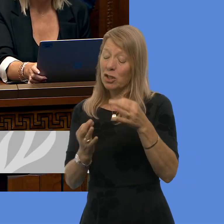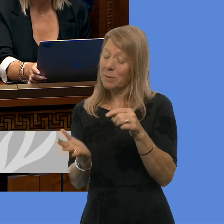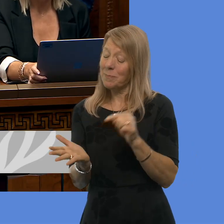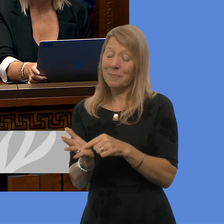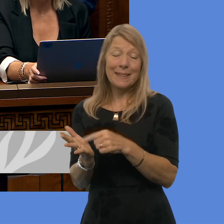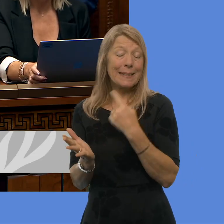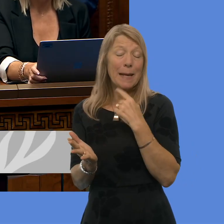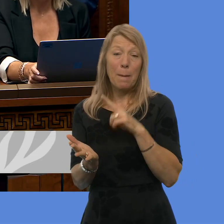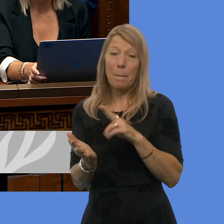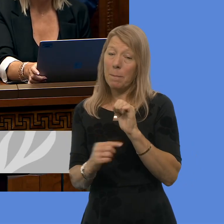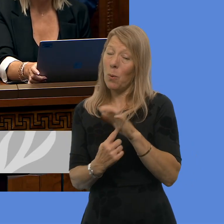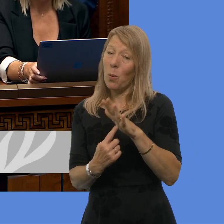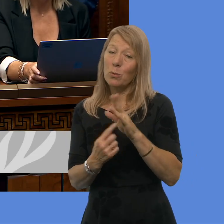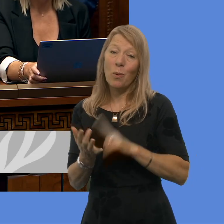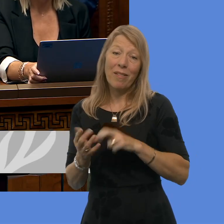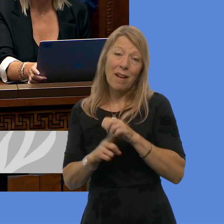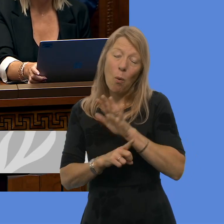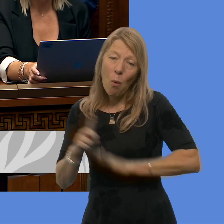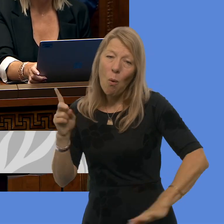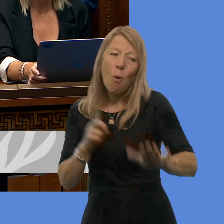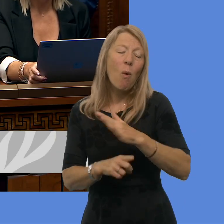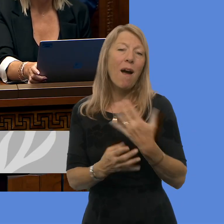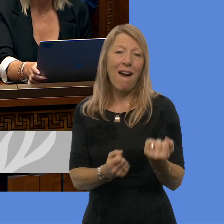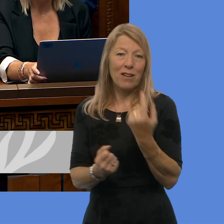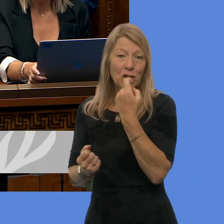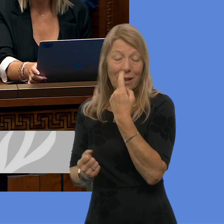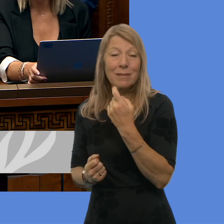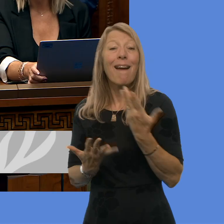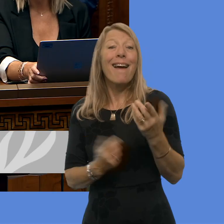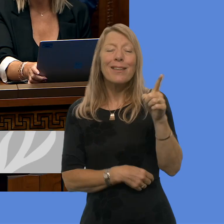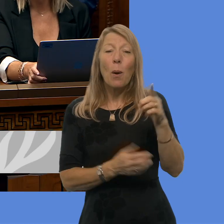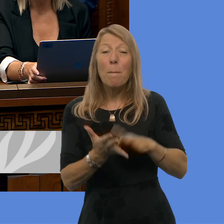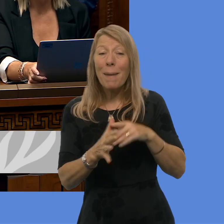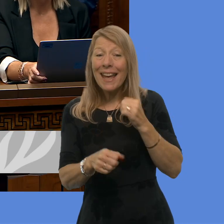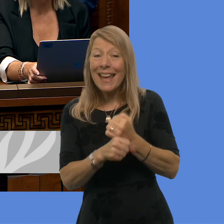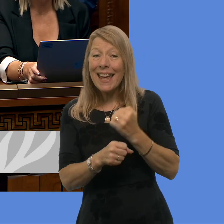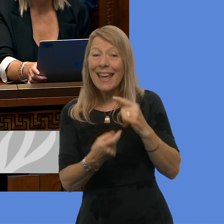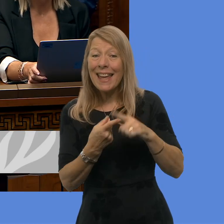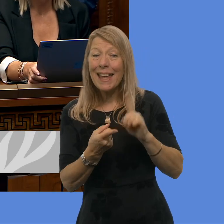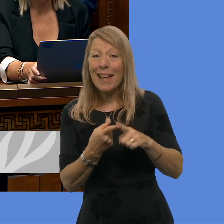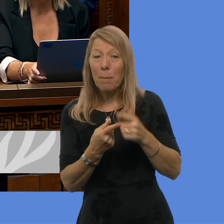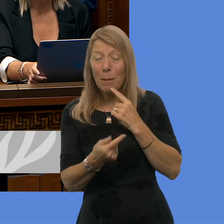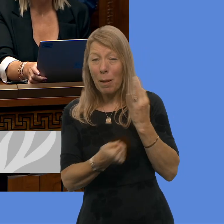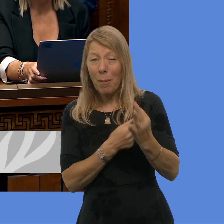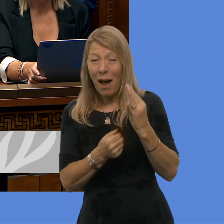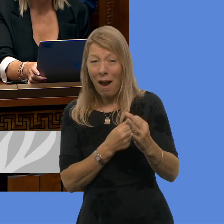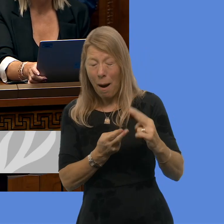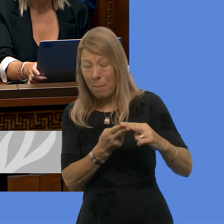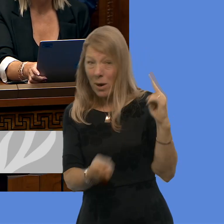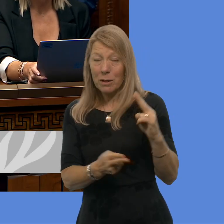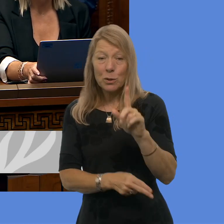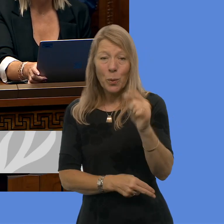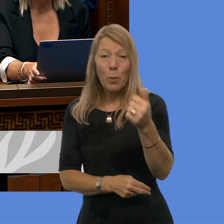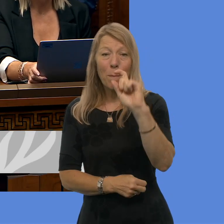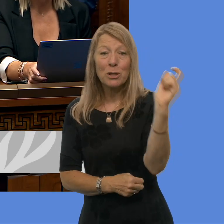last week, 21% increase in the numbers of people applying to Magee, more investment in the last year in Magee than there has been in the last 10